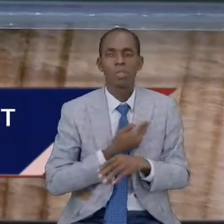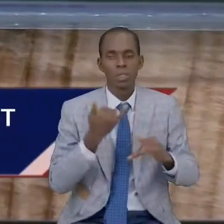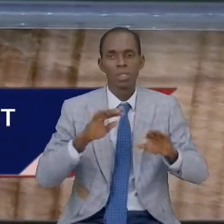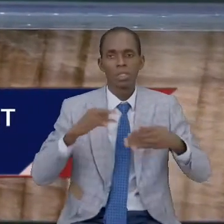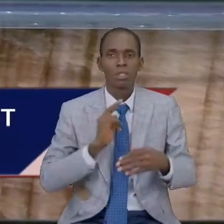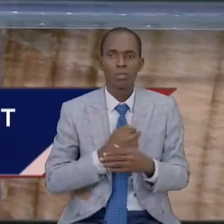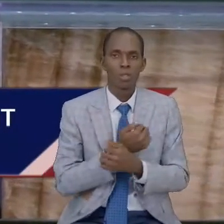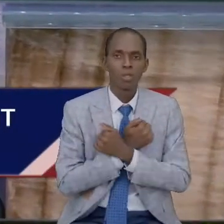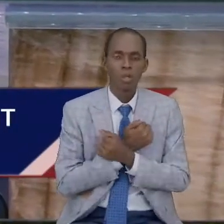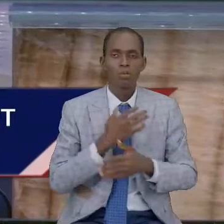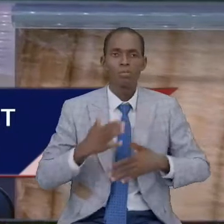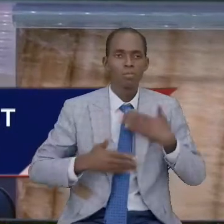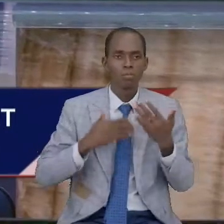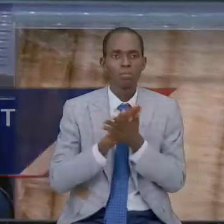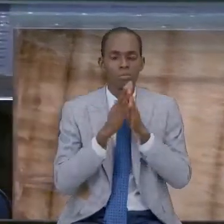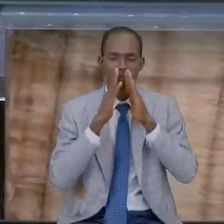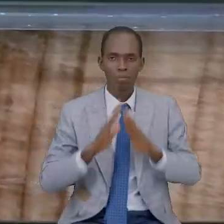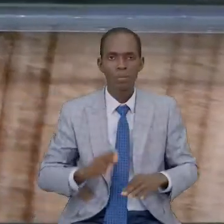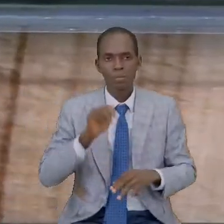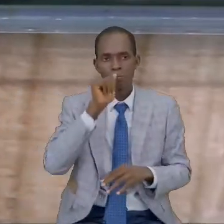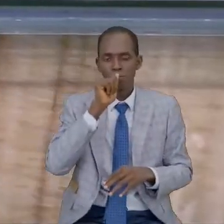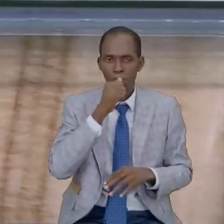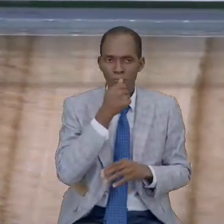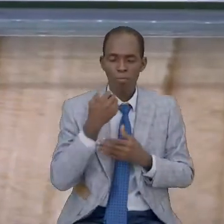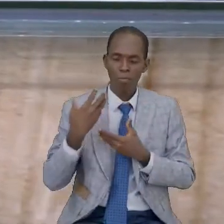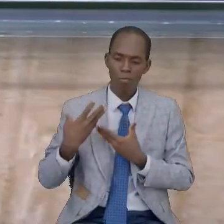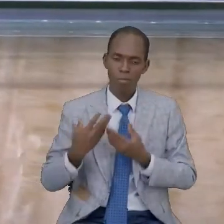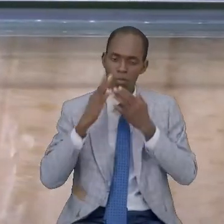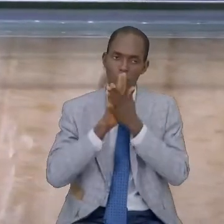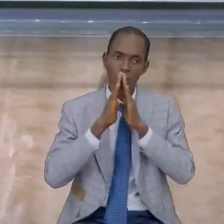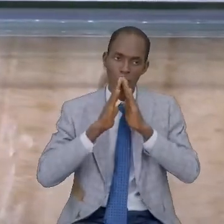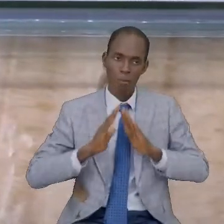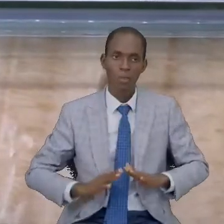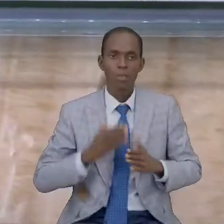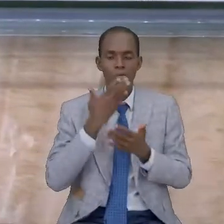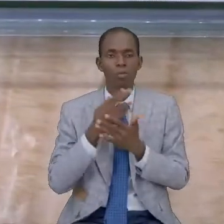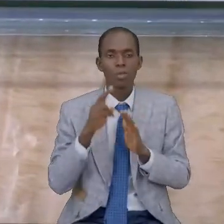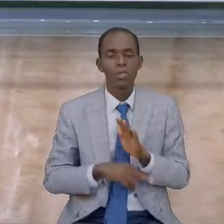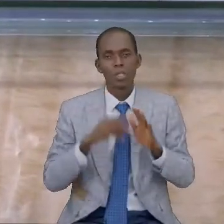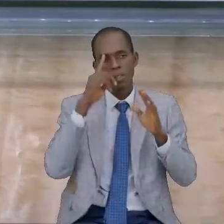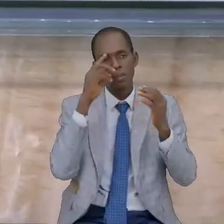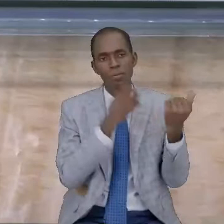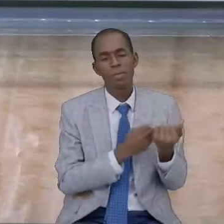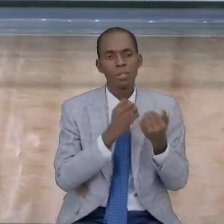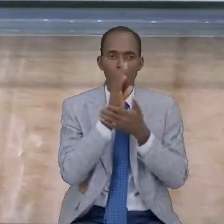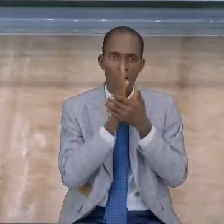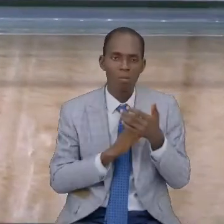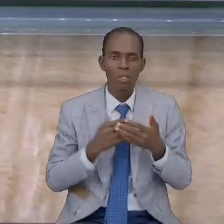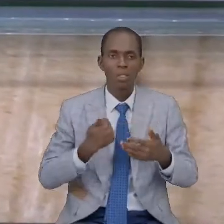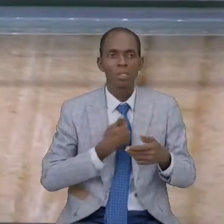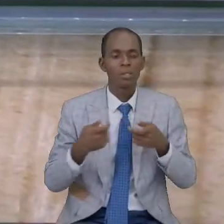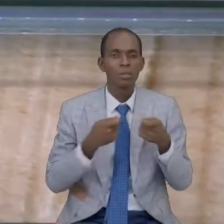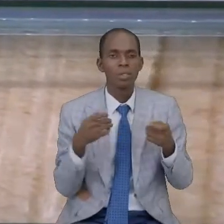gives us love and joy and peace and long-suffering, gentleness, goodness, faith. Verse 23,